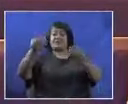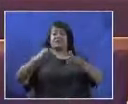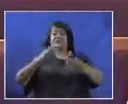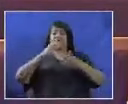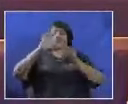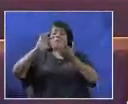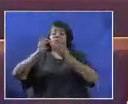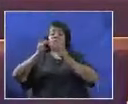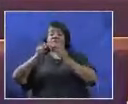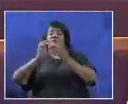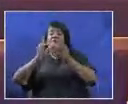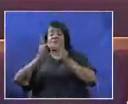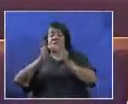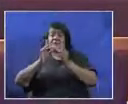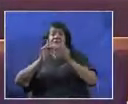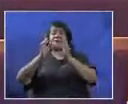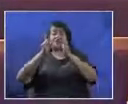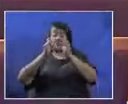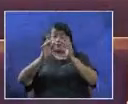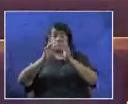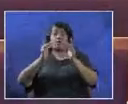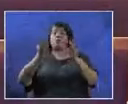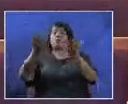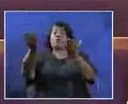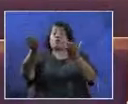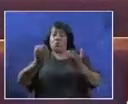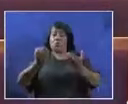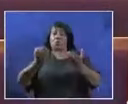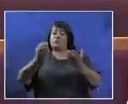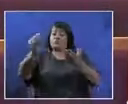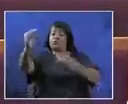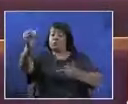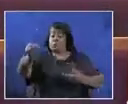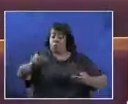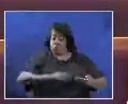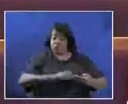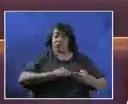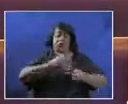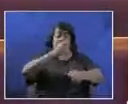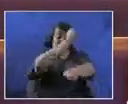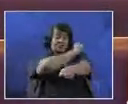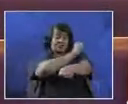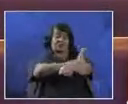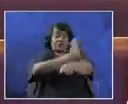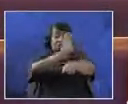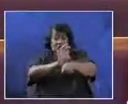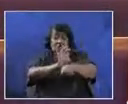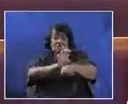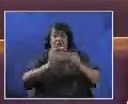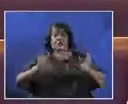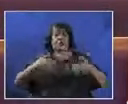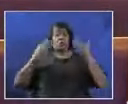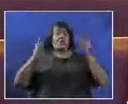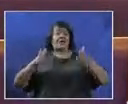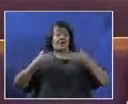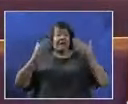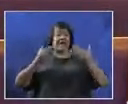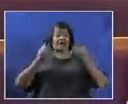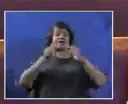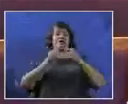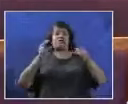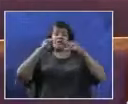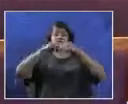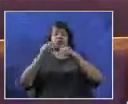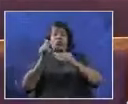because we want to welcome you specifically to St. Stephen Baptist Church, because we're so glad you came to join us here. We know there's so many churches that you can choose